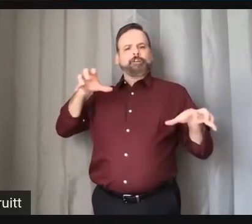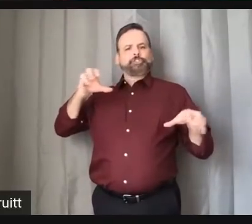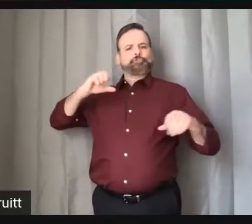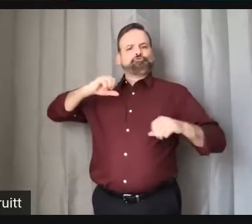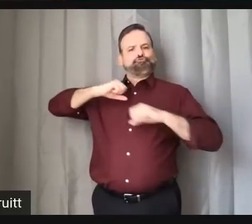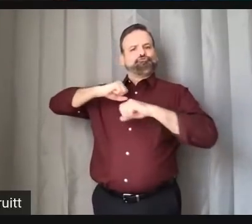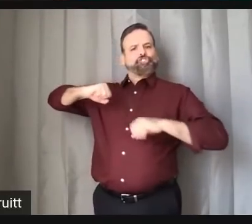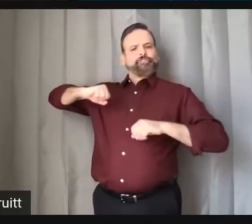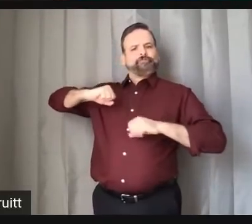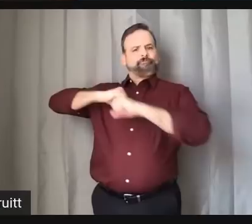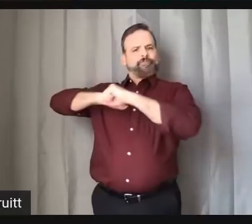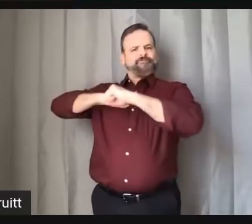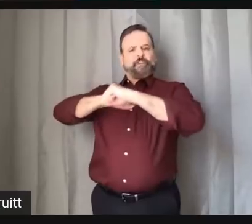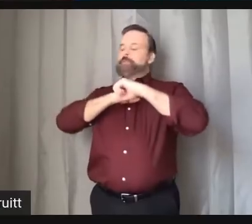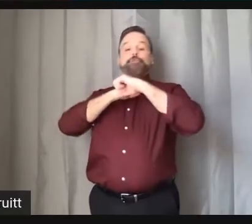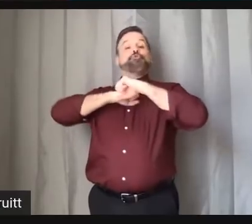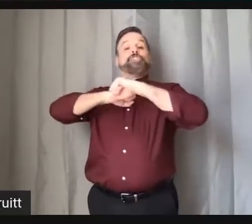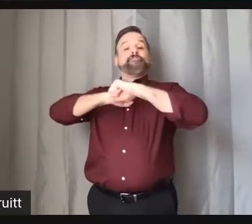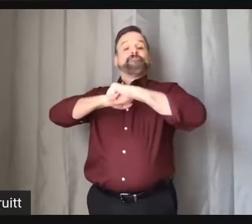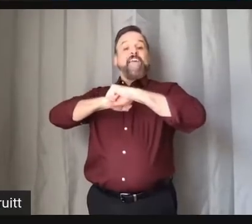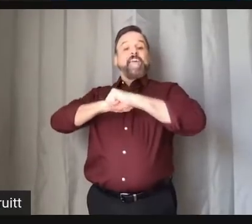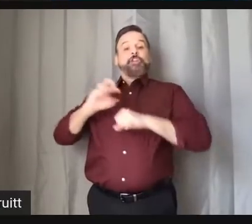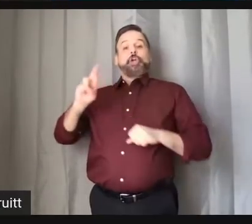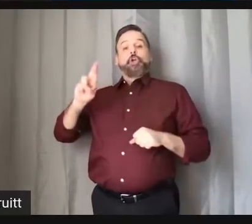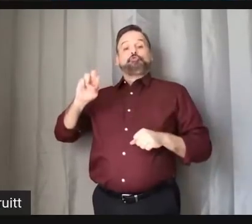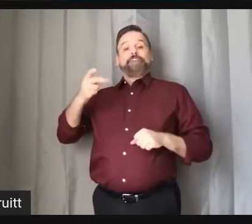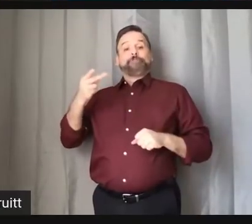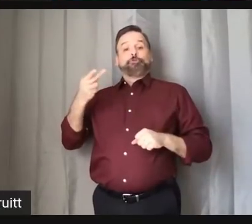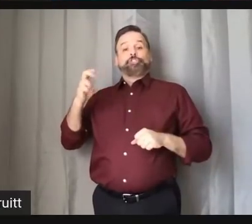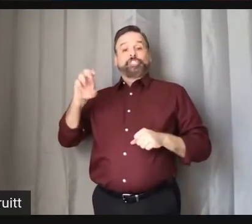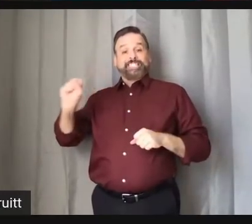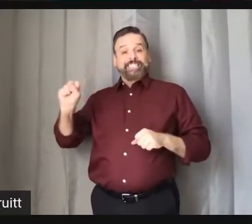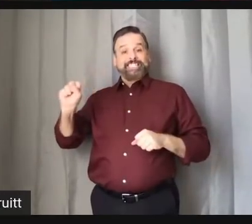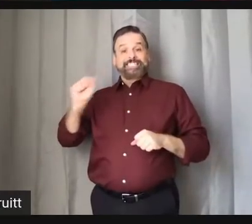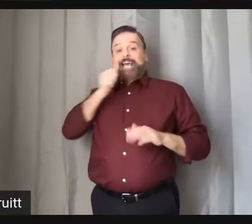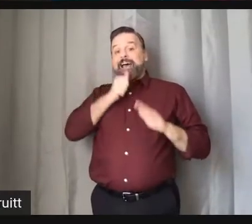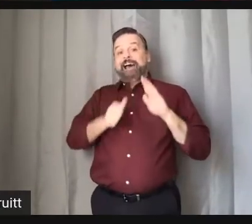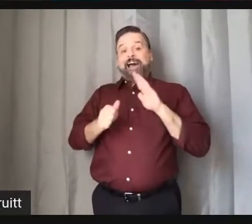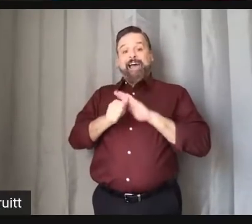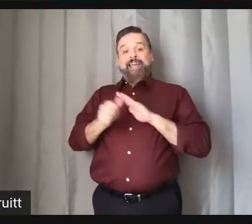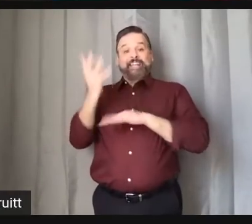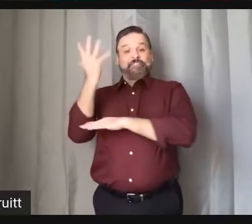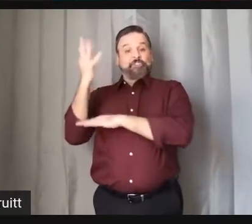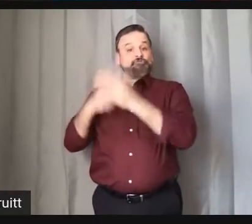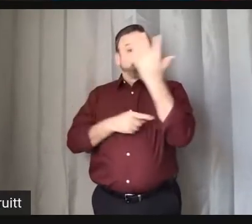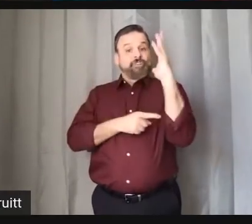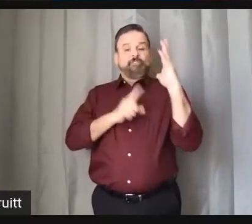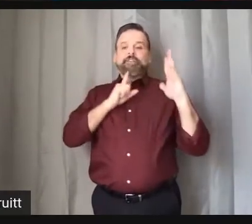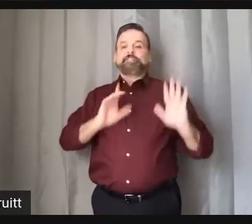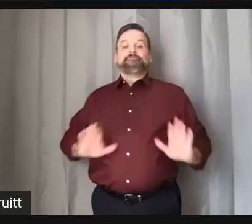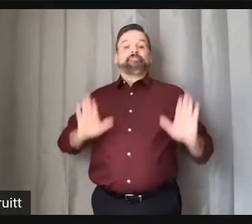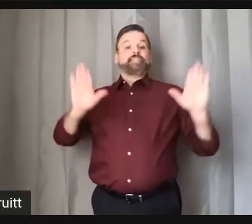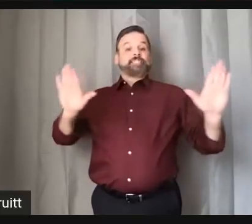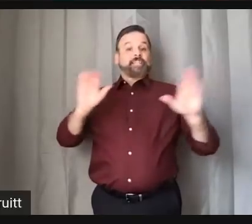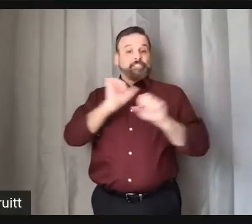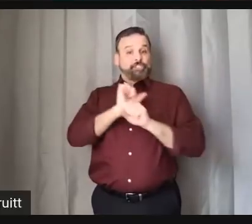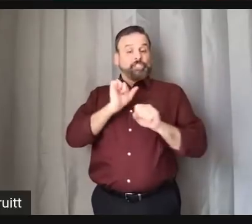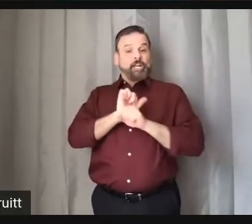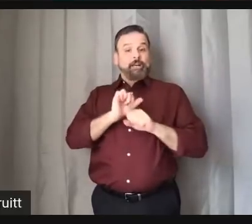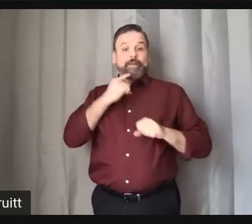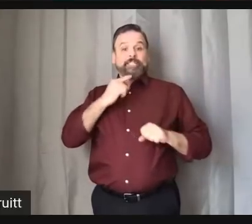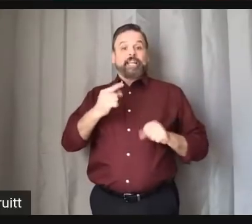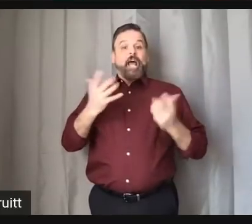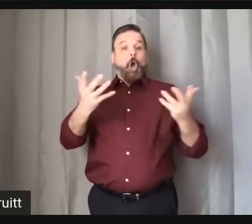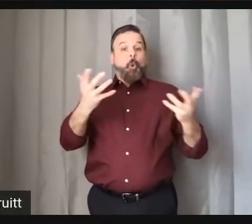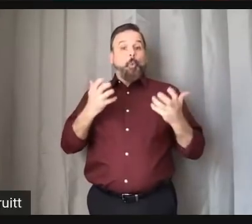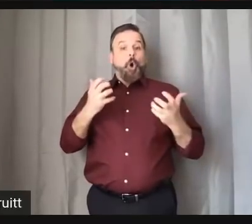some refugees hiding in the thicket. And they just did a fantastic job. The only thing I said is I wanted, you know, a curly haired black